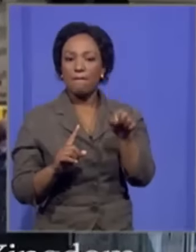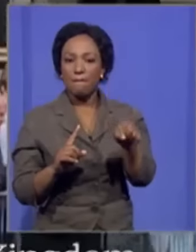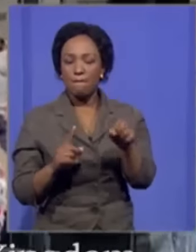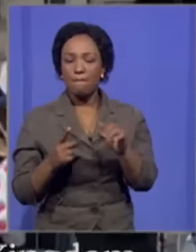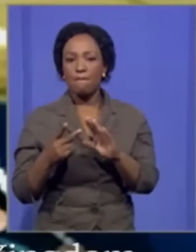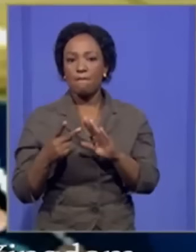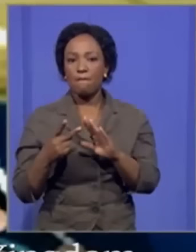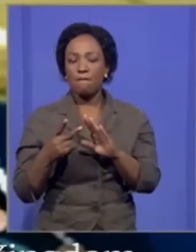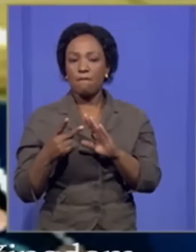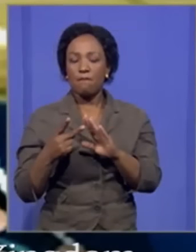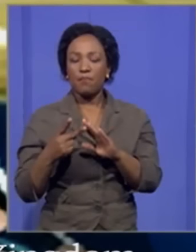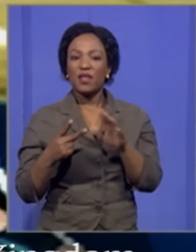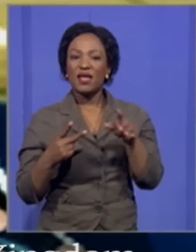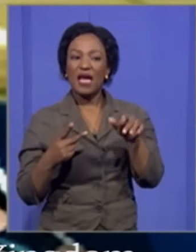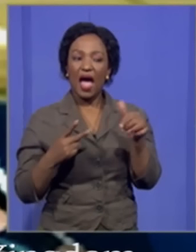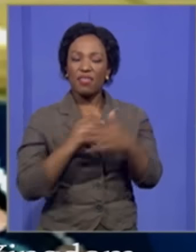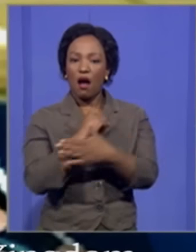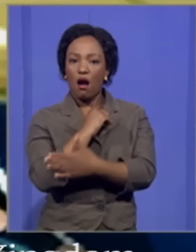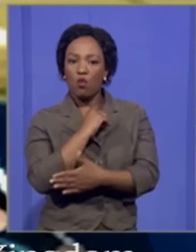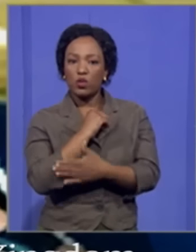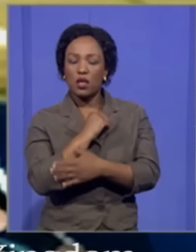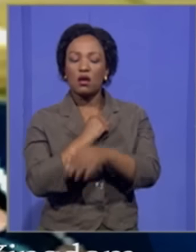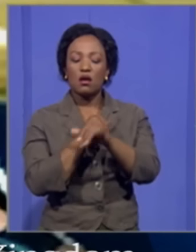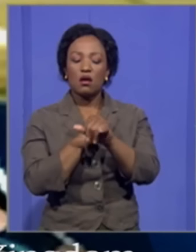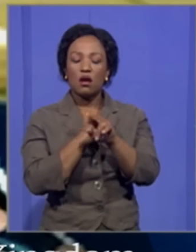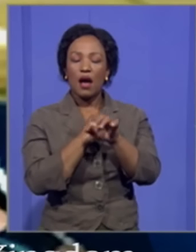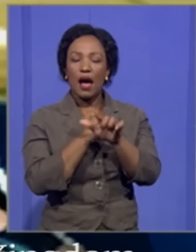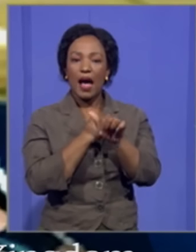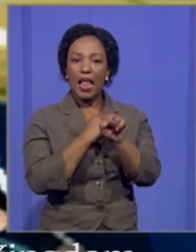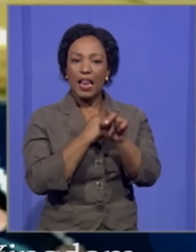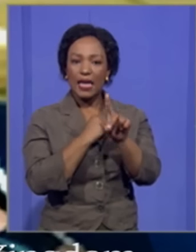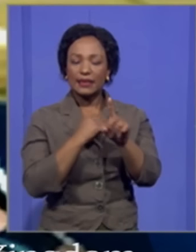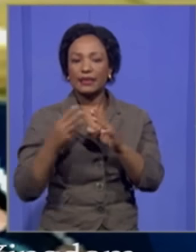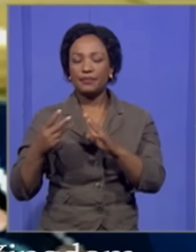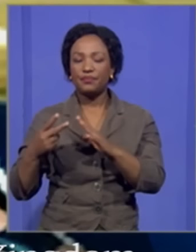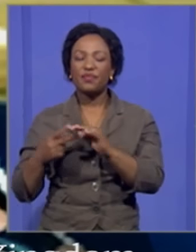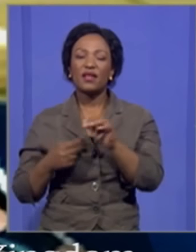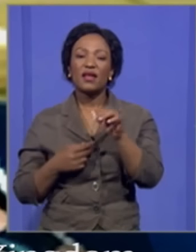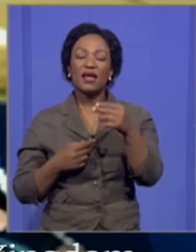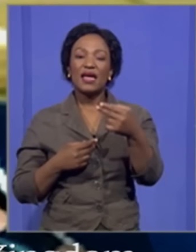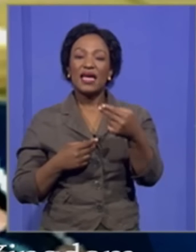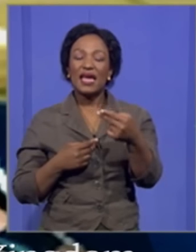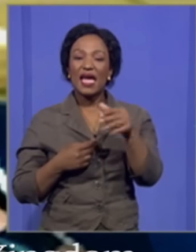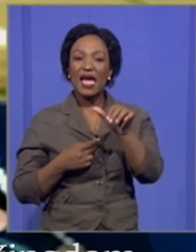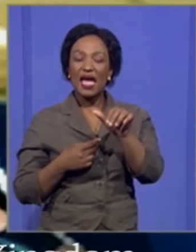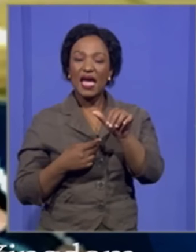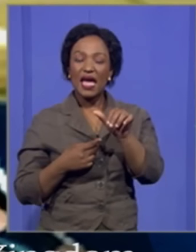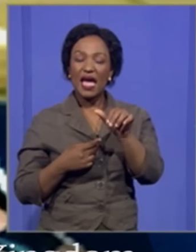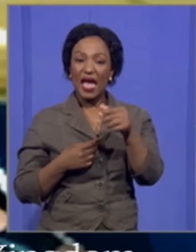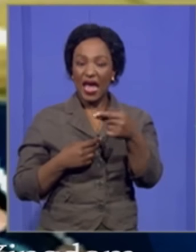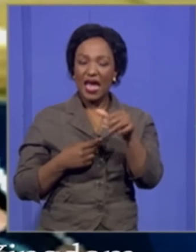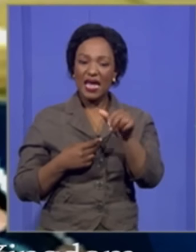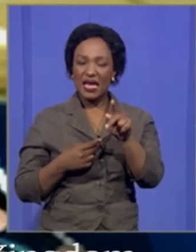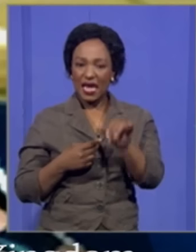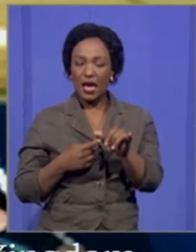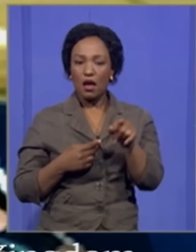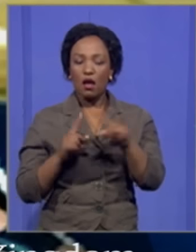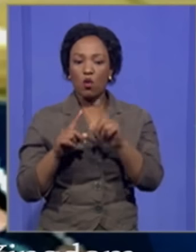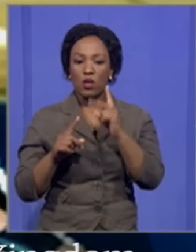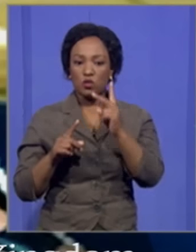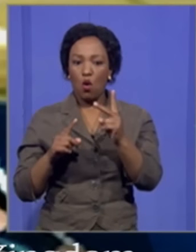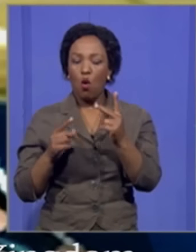naheng tsela tsa Ireland le The Hague ba bile teng ba dibaka tseo le tsona di ne di le kgolo tsa ho kgetha, mme wa